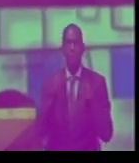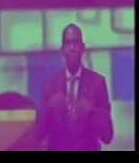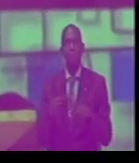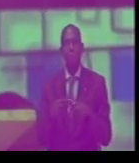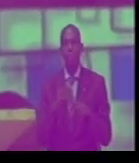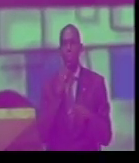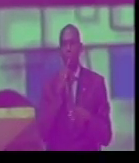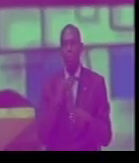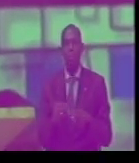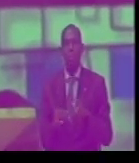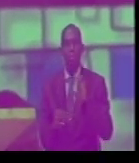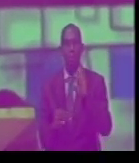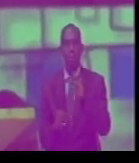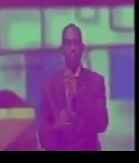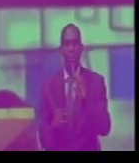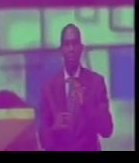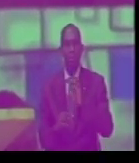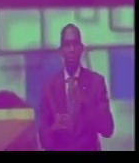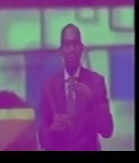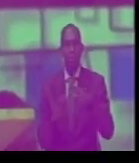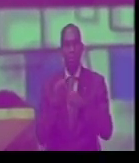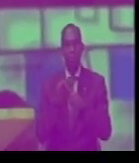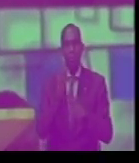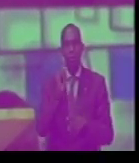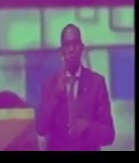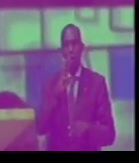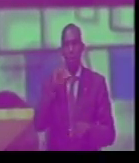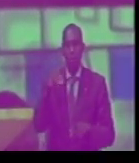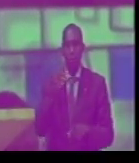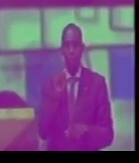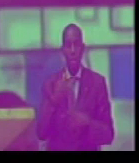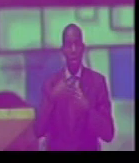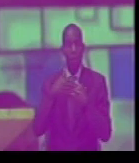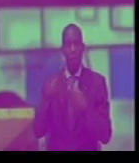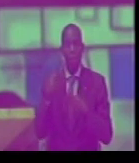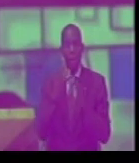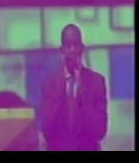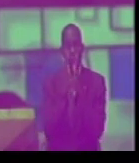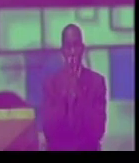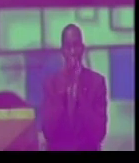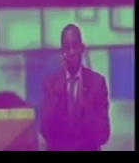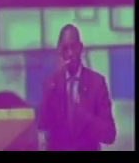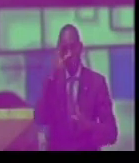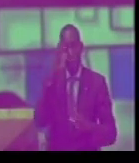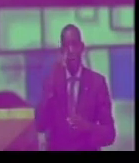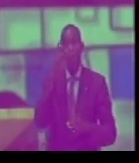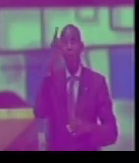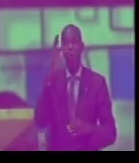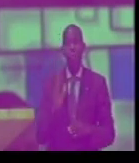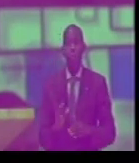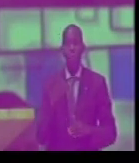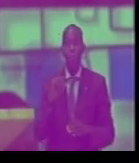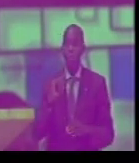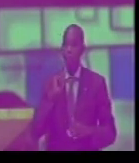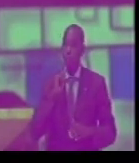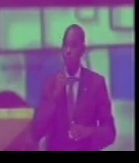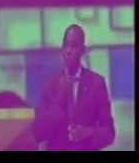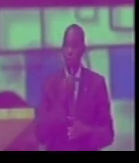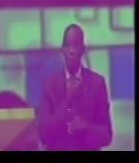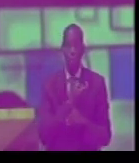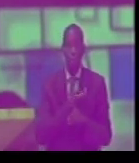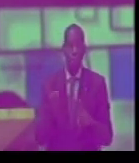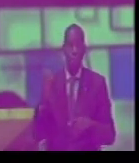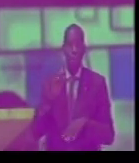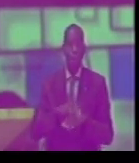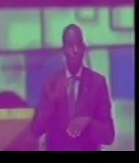them. Their story, they say, my name is Eze Unaimeka from Abuja. After the prayers of the man